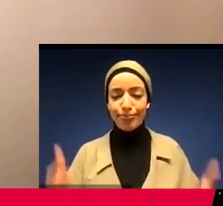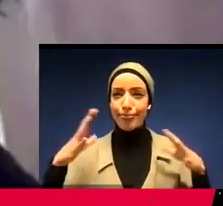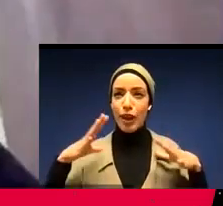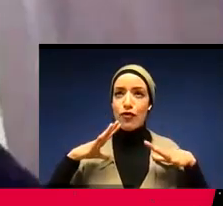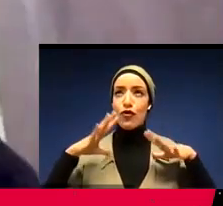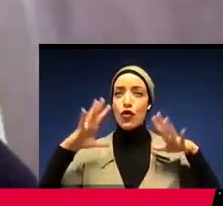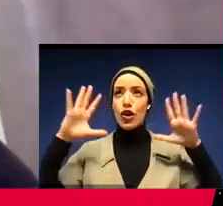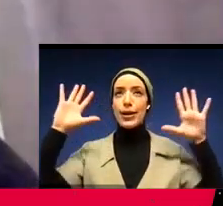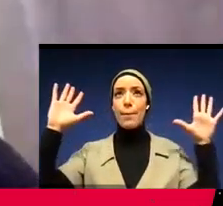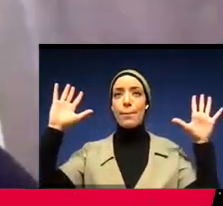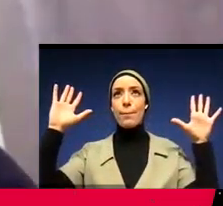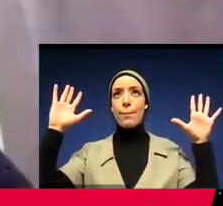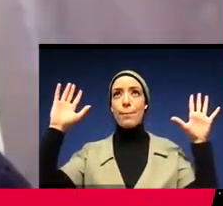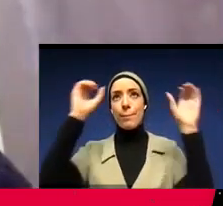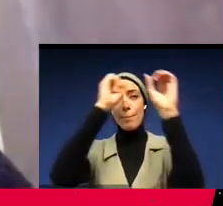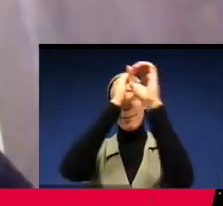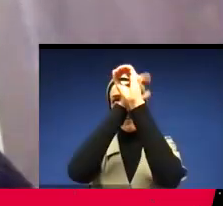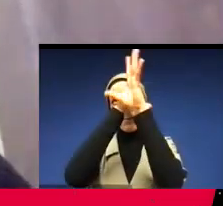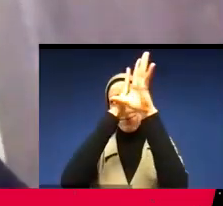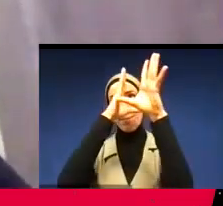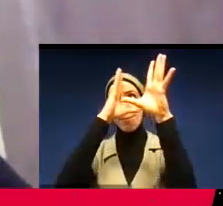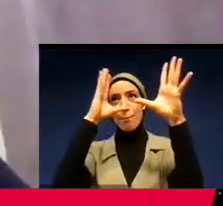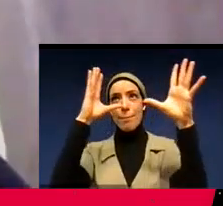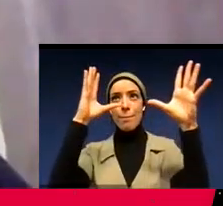what does freedom look like to me?